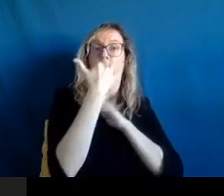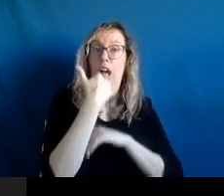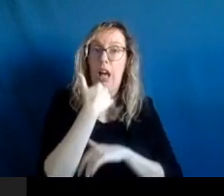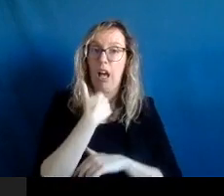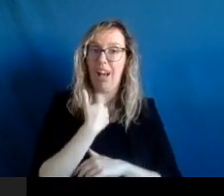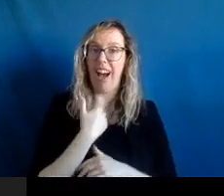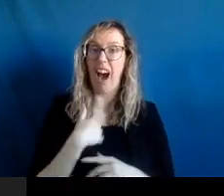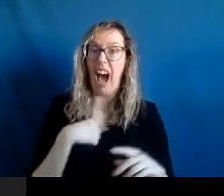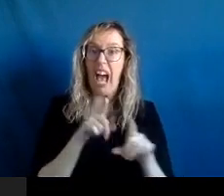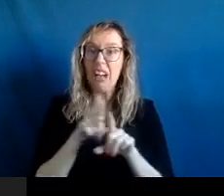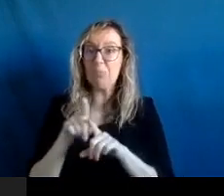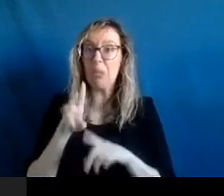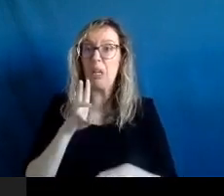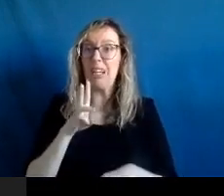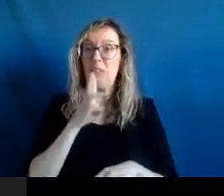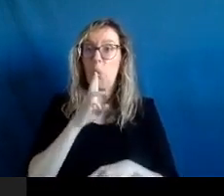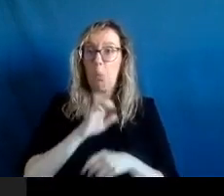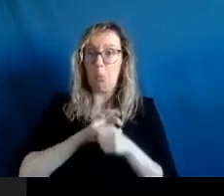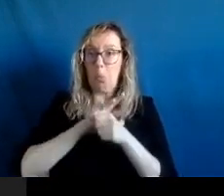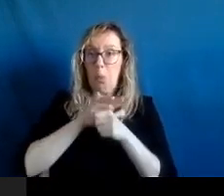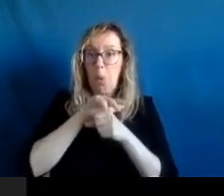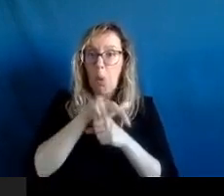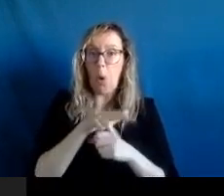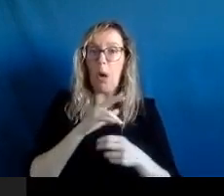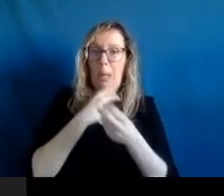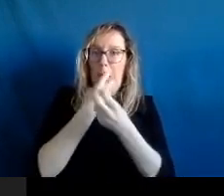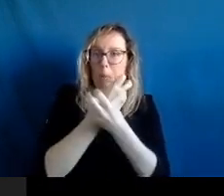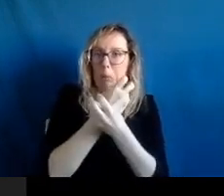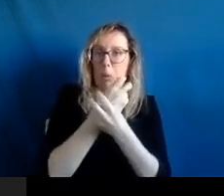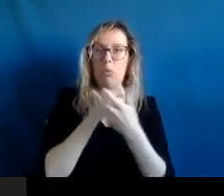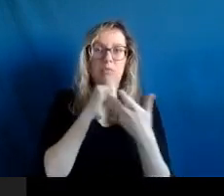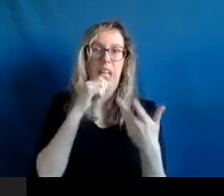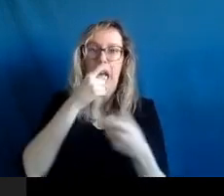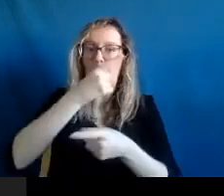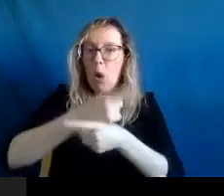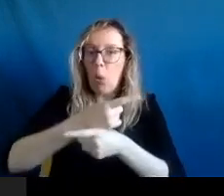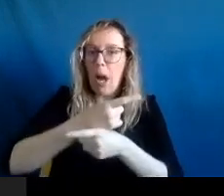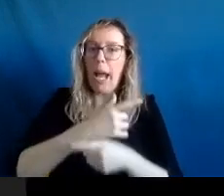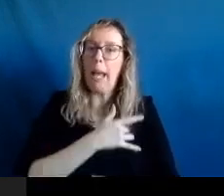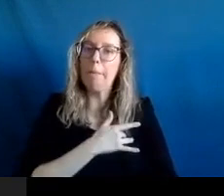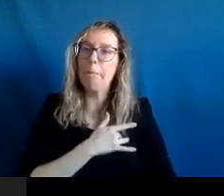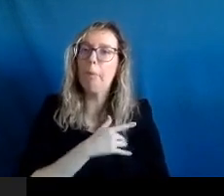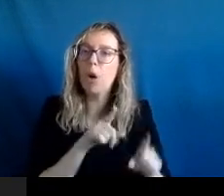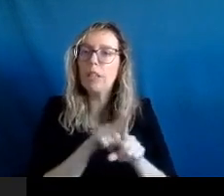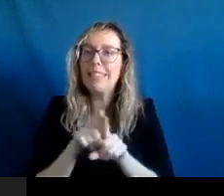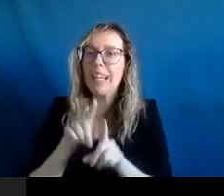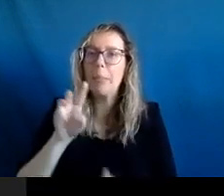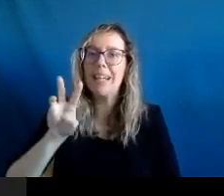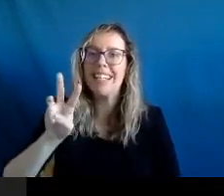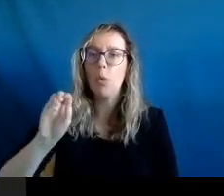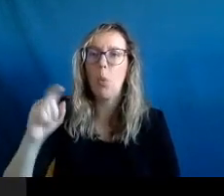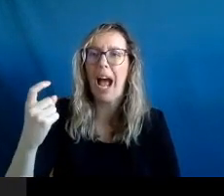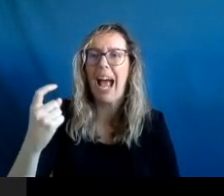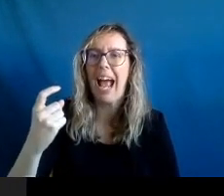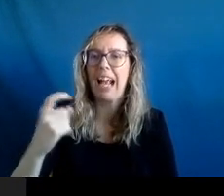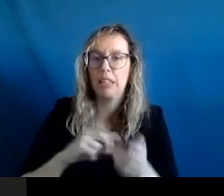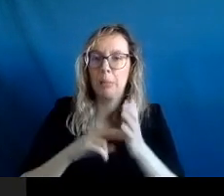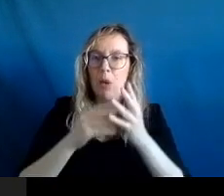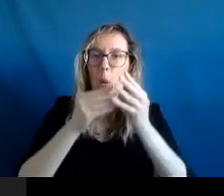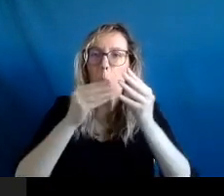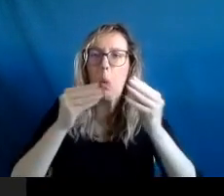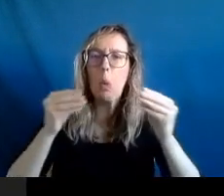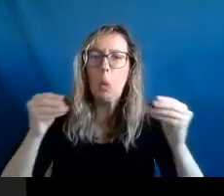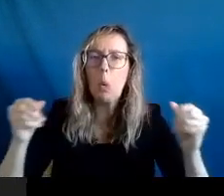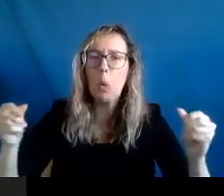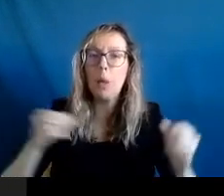water, and all my bones are out of joint. My heart is like wax, It is melted within my breast. My